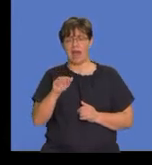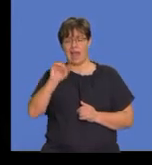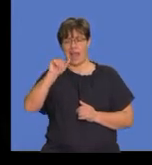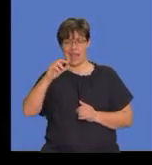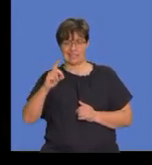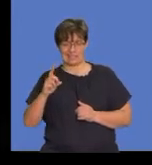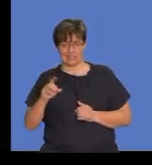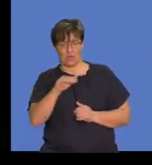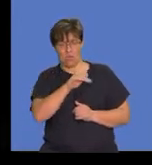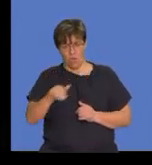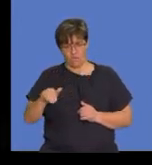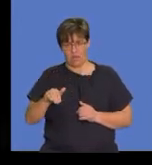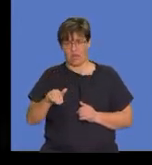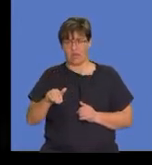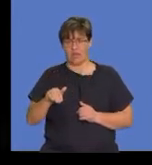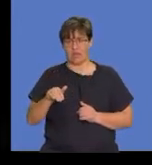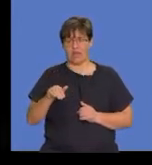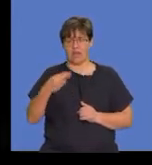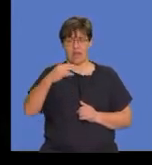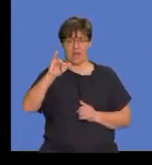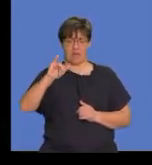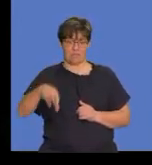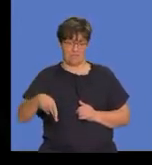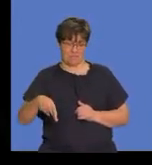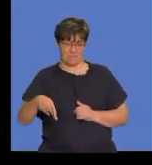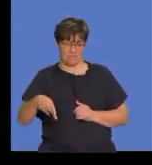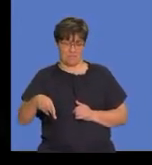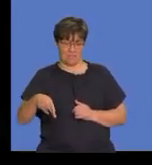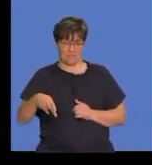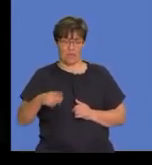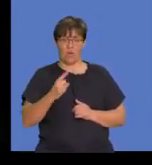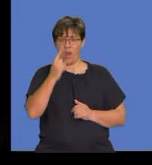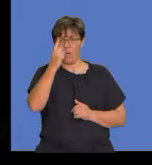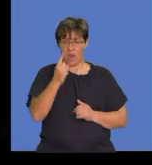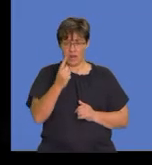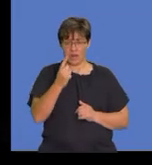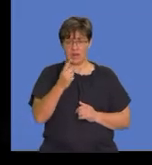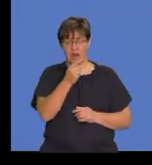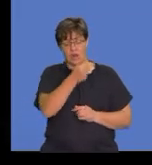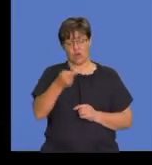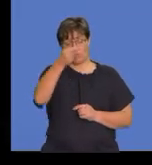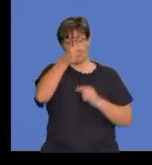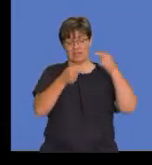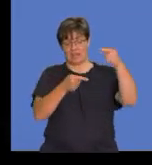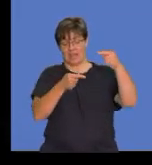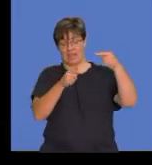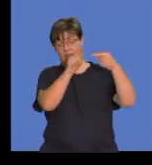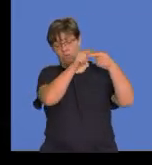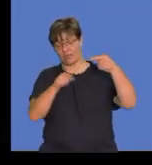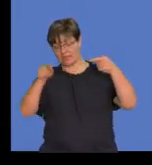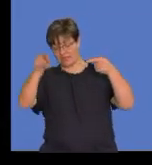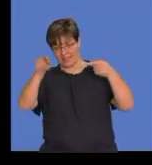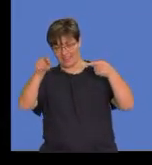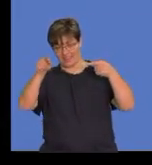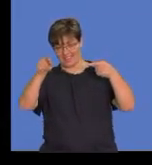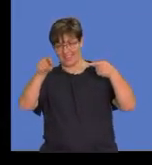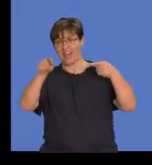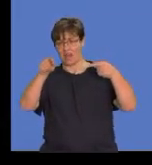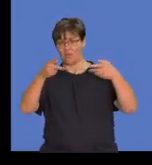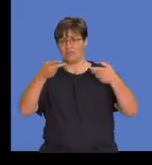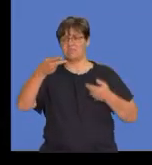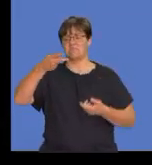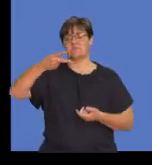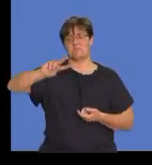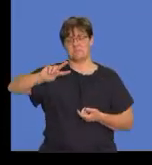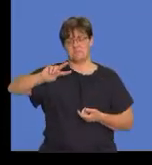over hypotenuse. Because of the one that I'm using as the numerator, my denominator as a fraction